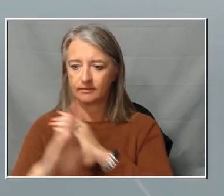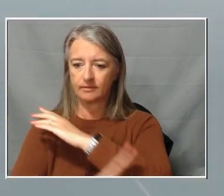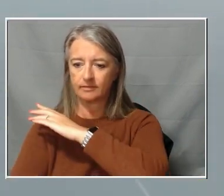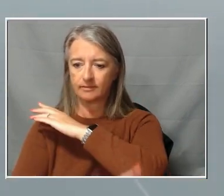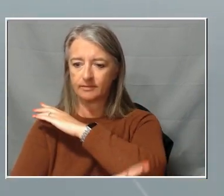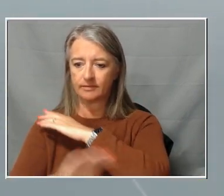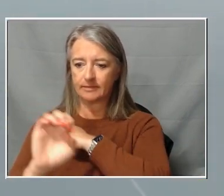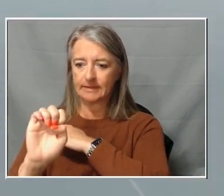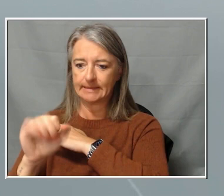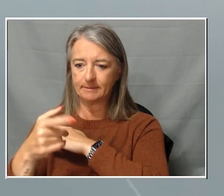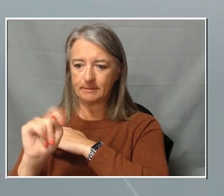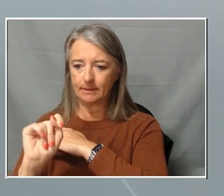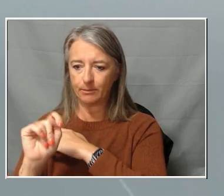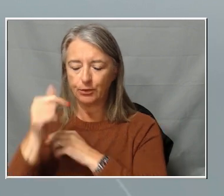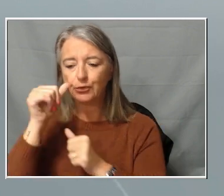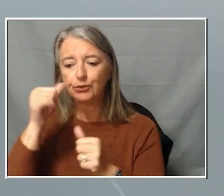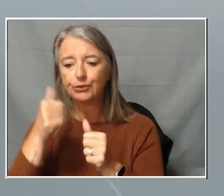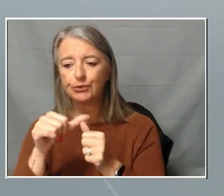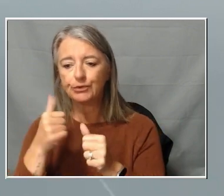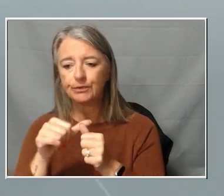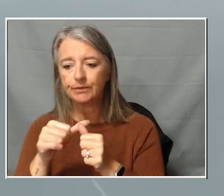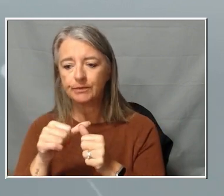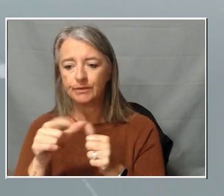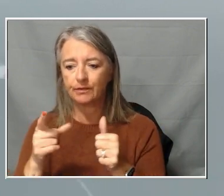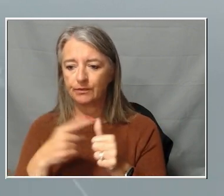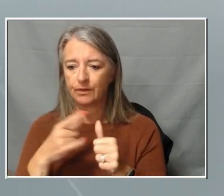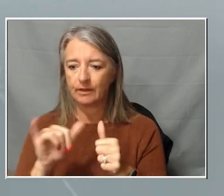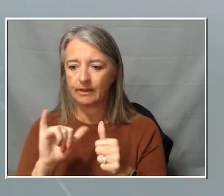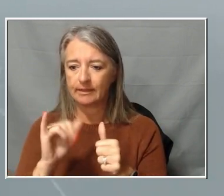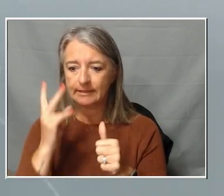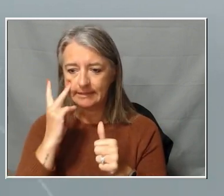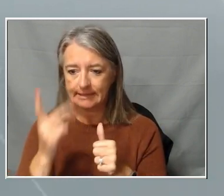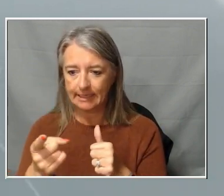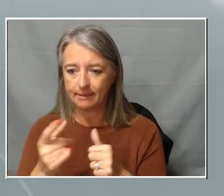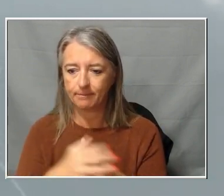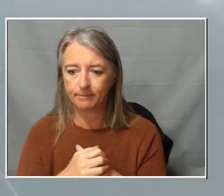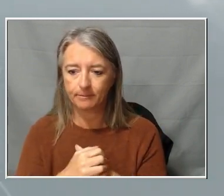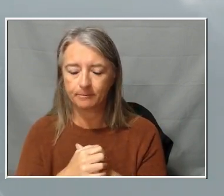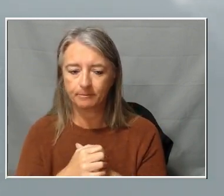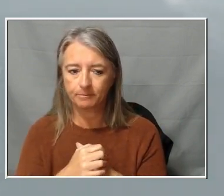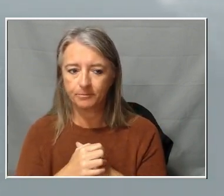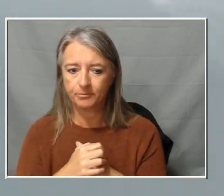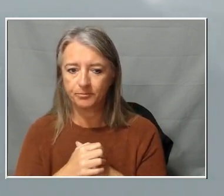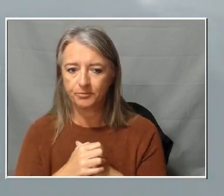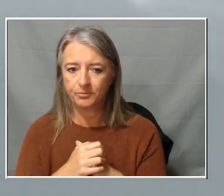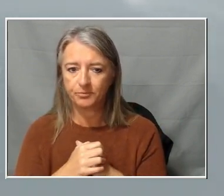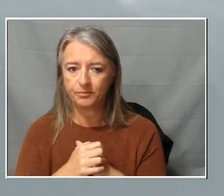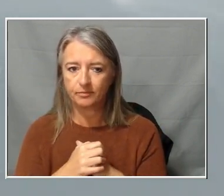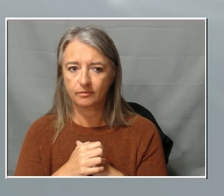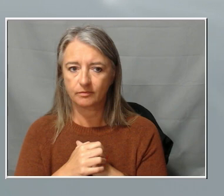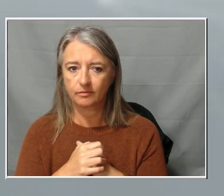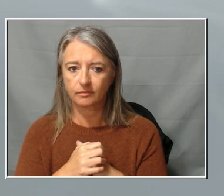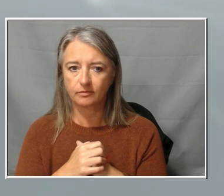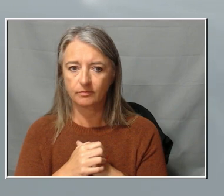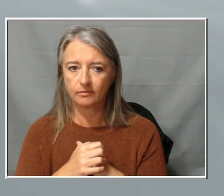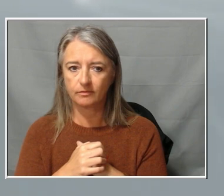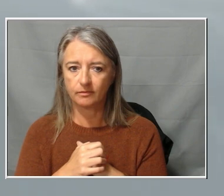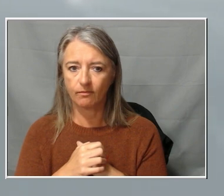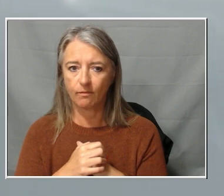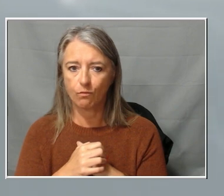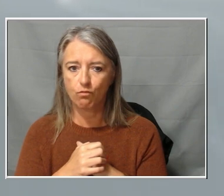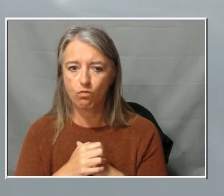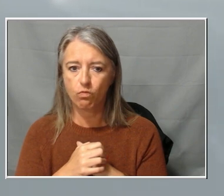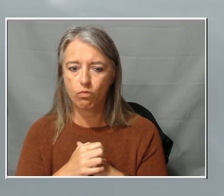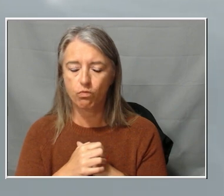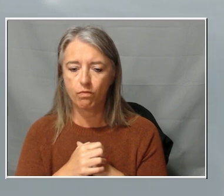I remember. Well, first of all, what was it like seeing him? And then I'll tell you my little story about him and you and Dr. Twardowski. Well,